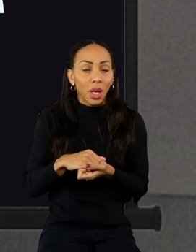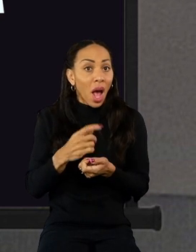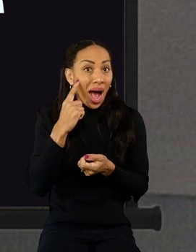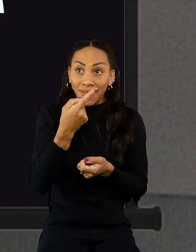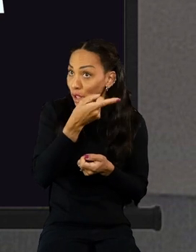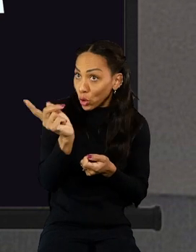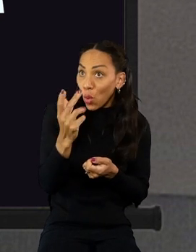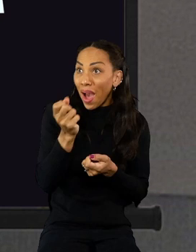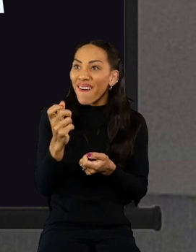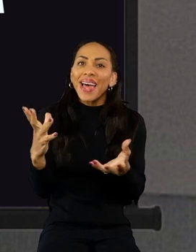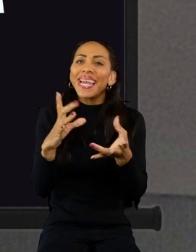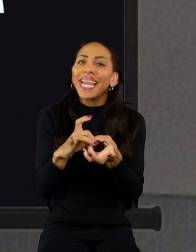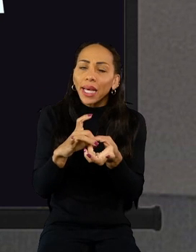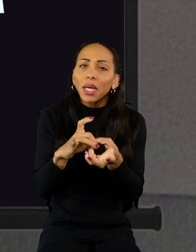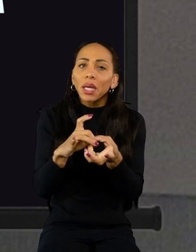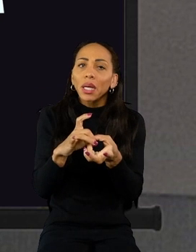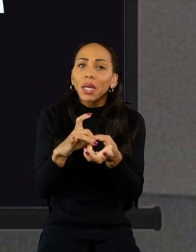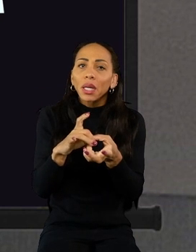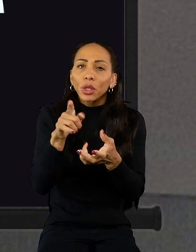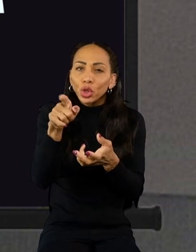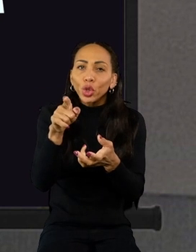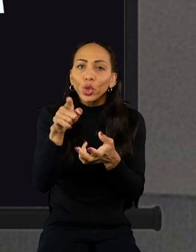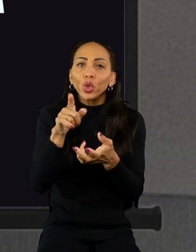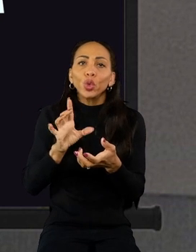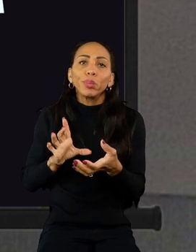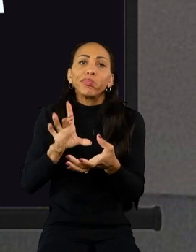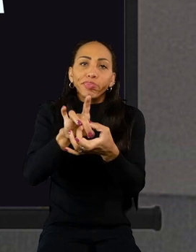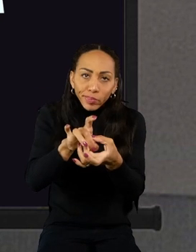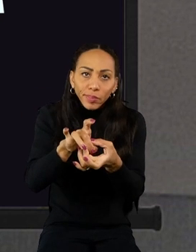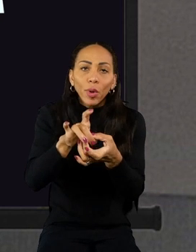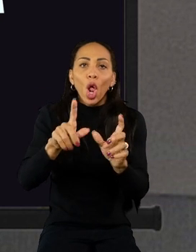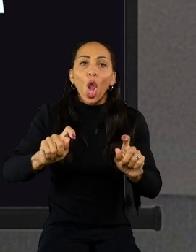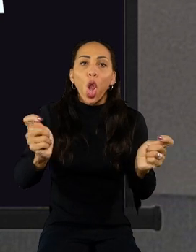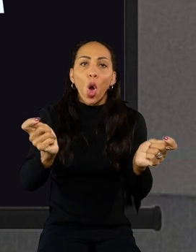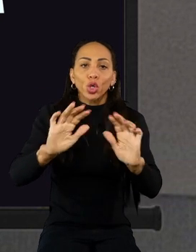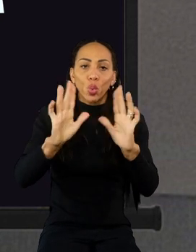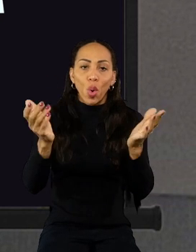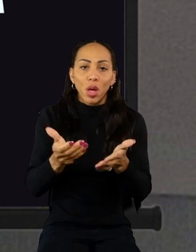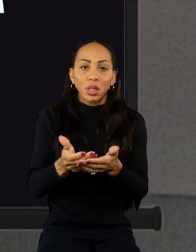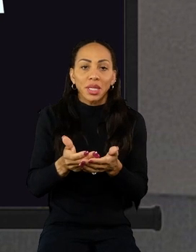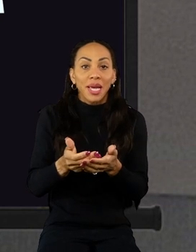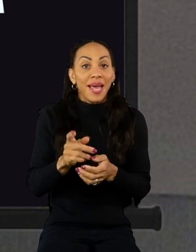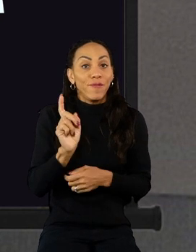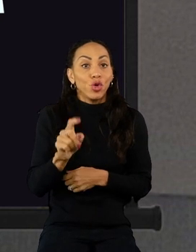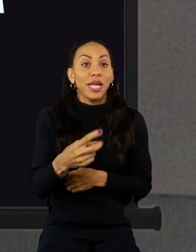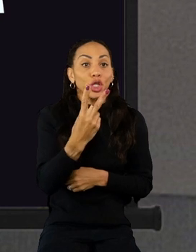I think everyone probably has a link to Locked World, but also Paul, if you were to click